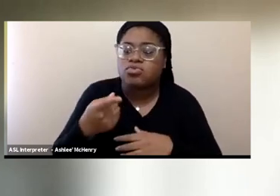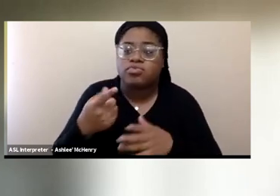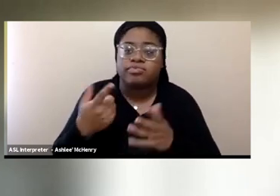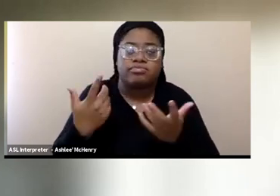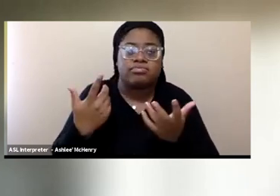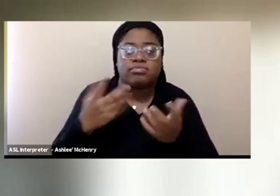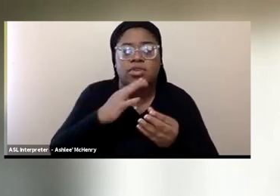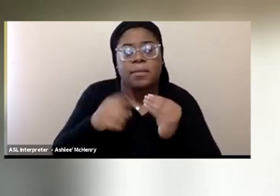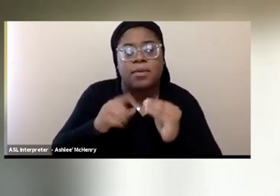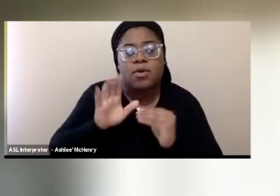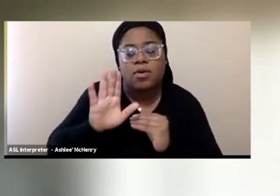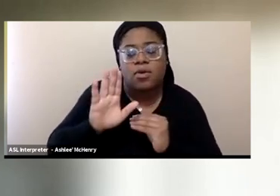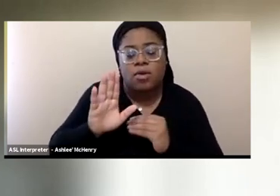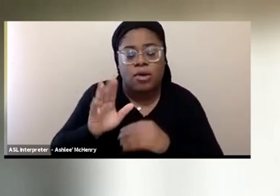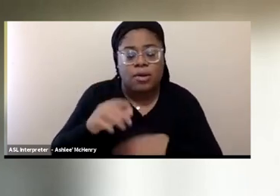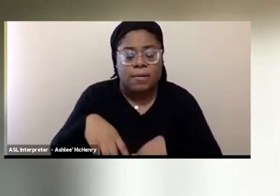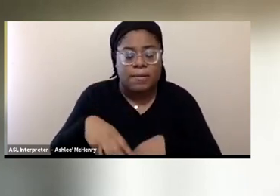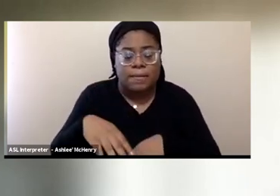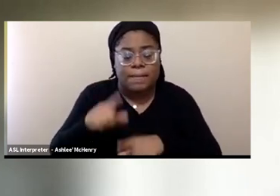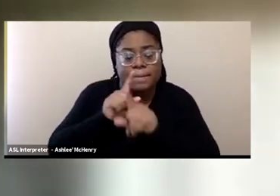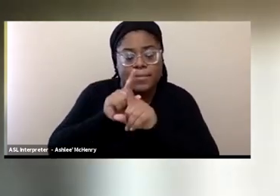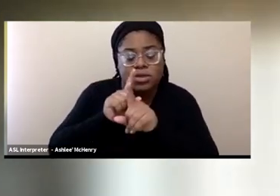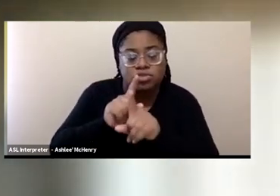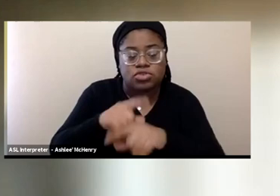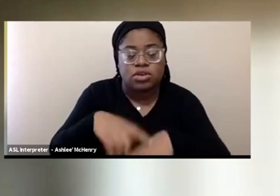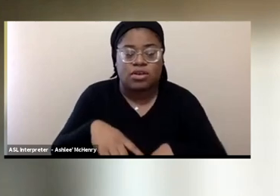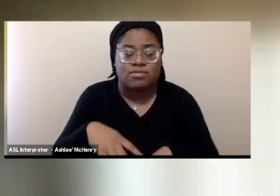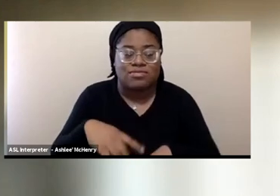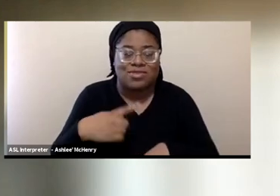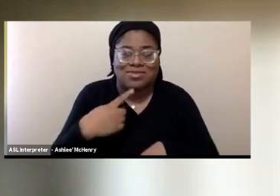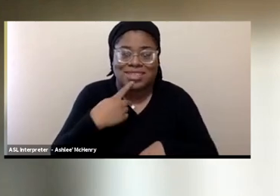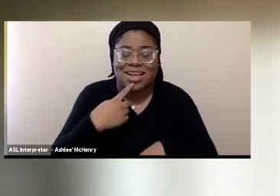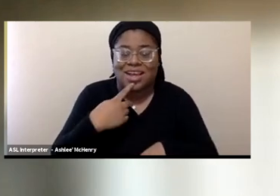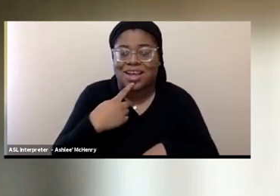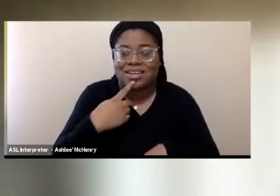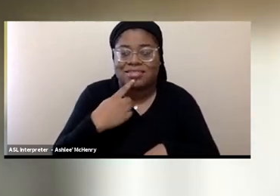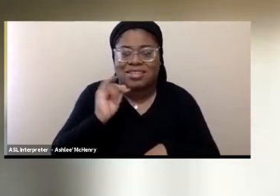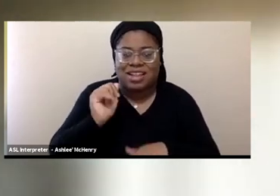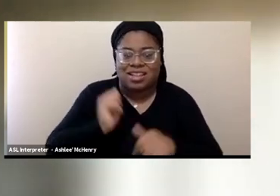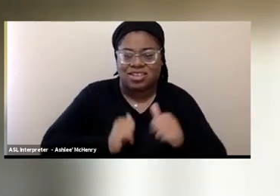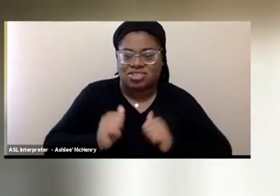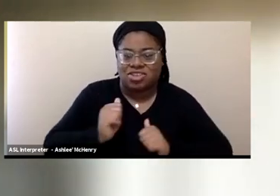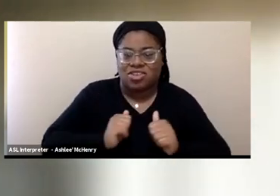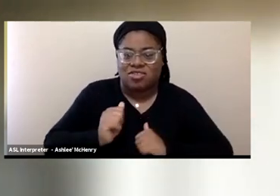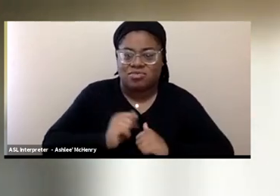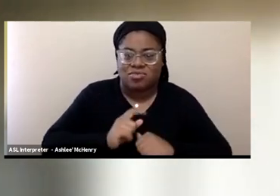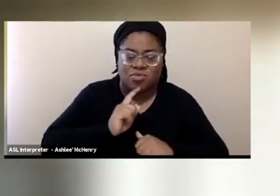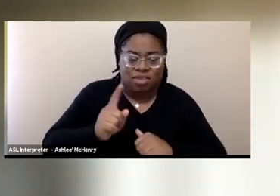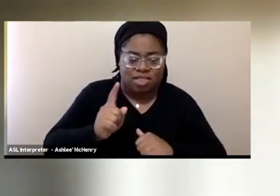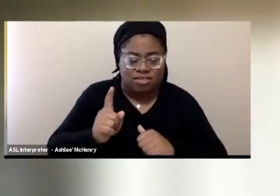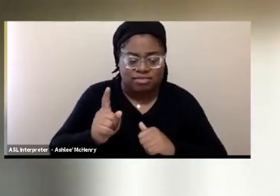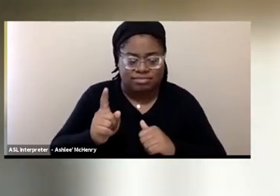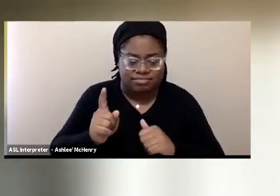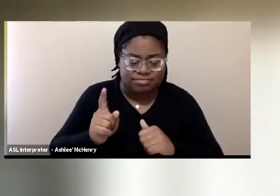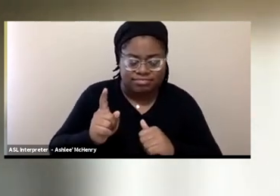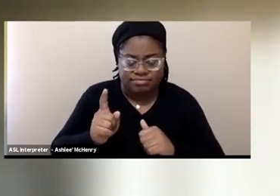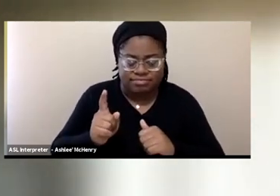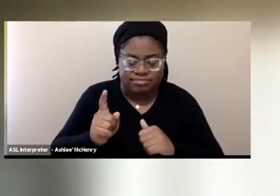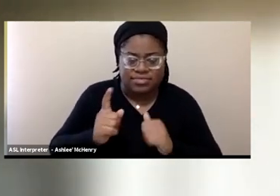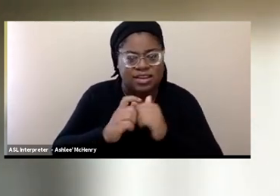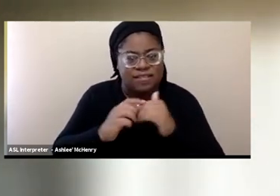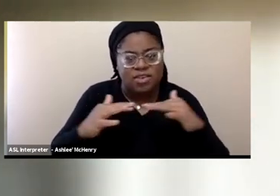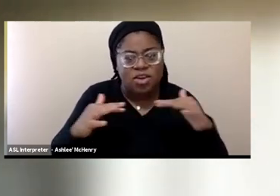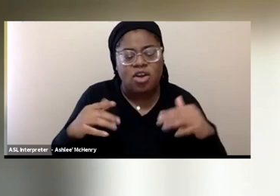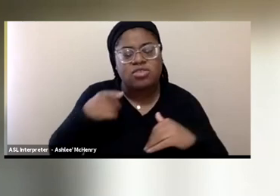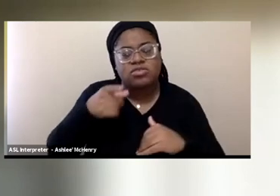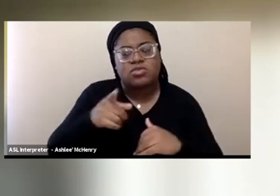mentorship. And then also you said from the get-go, the show has been extremely diverse and something that you've been